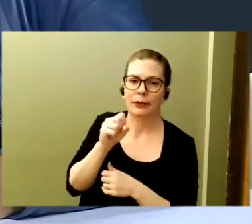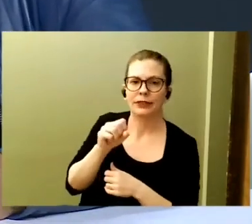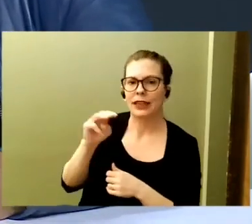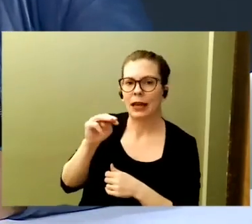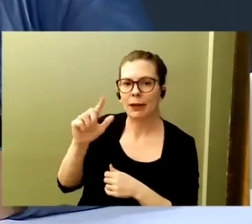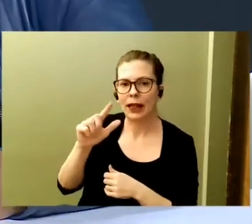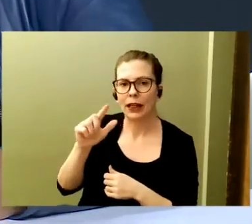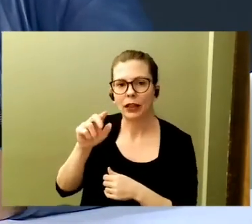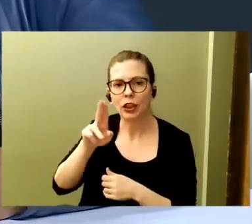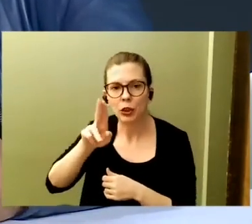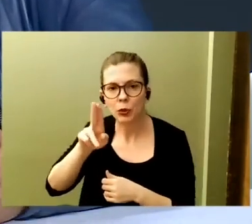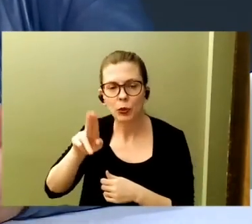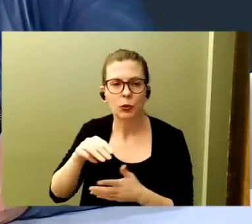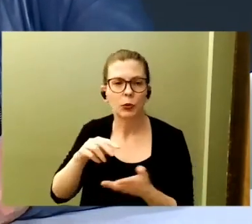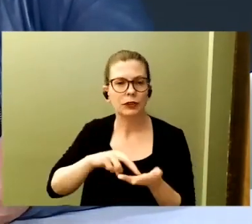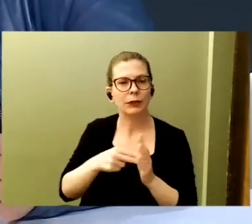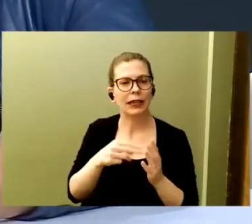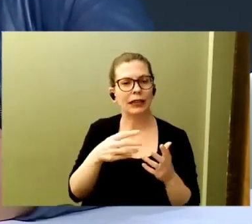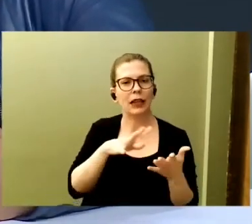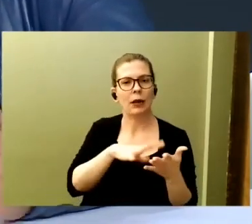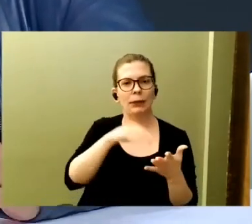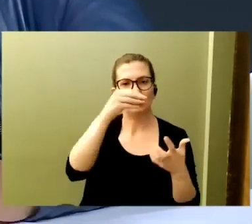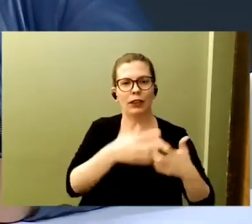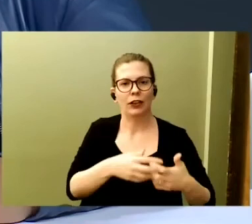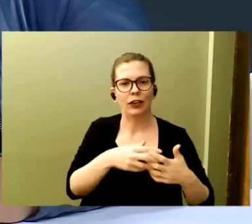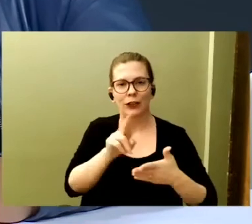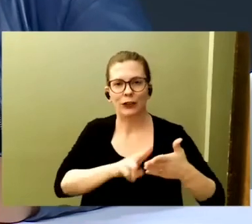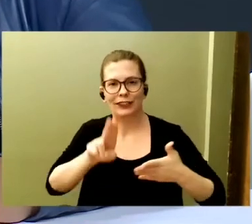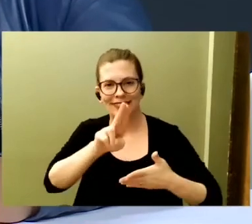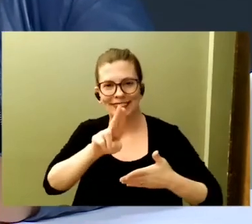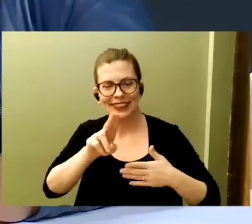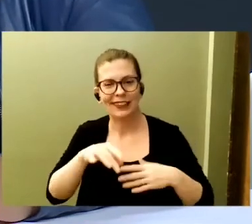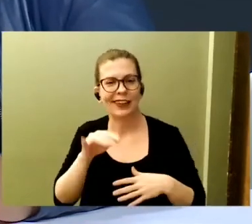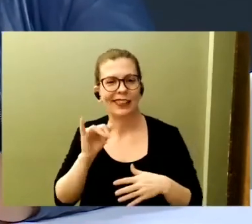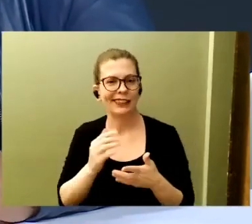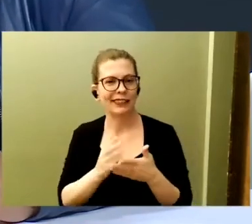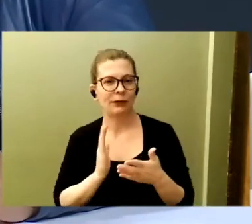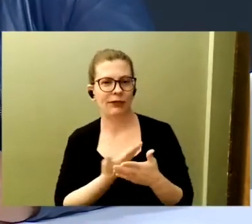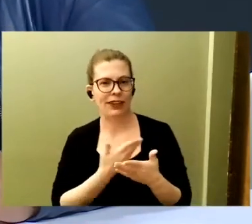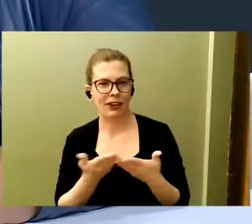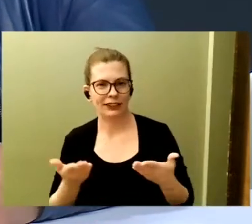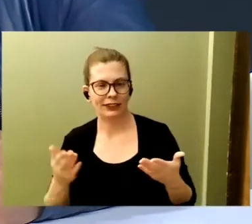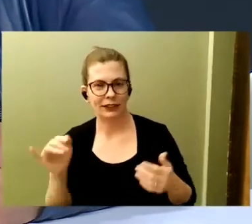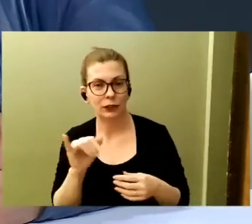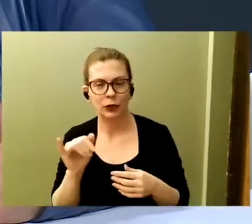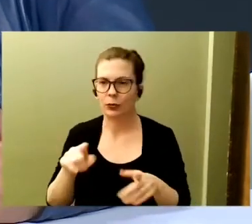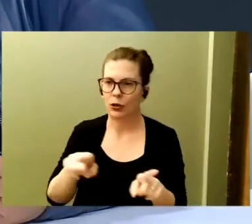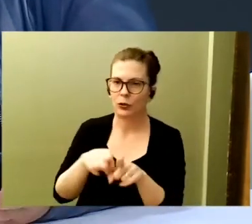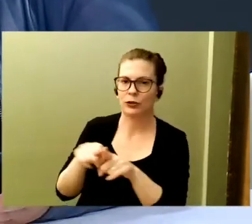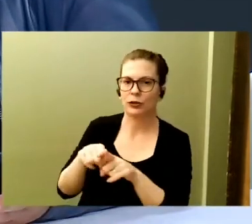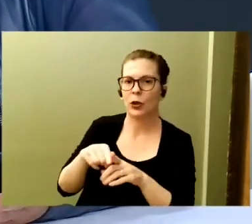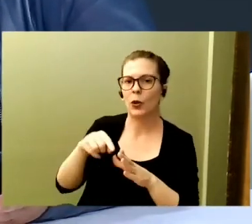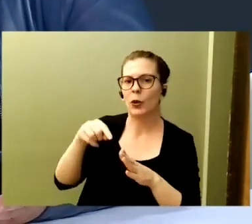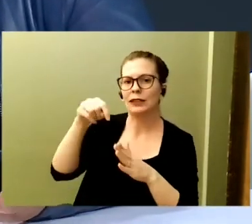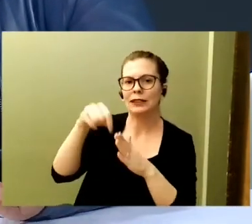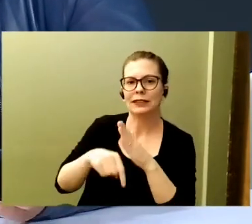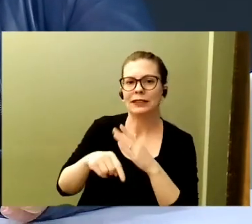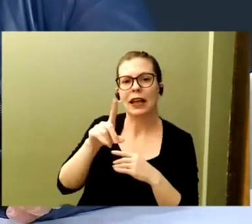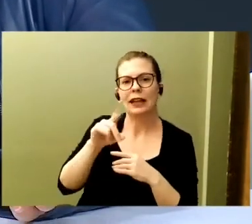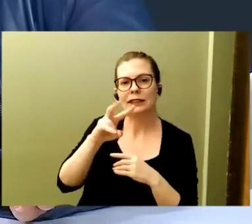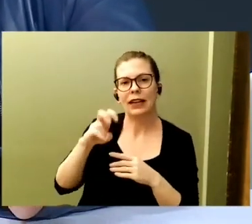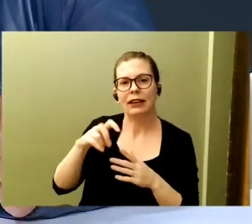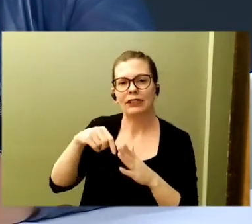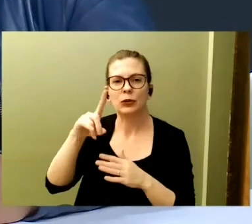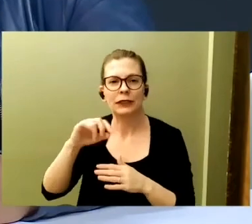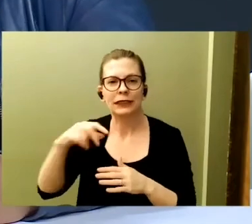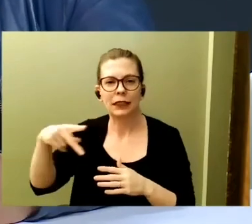for Machine Learning University, which is some of our assets, as well as Dive into Deep Learning. So if you're new to ML, these are the great assets for